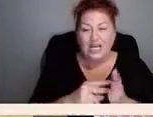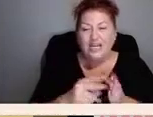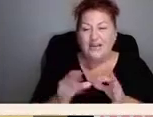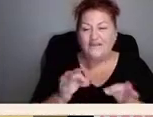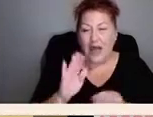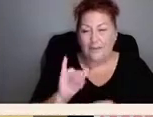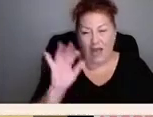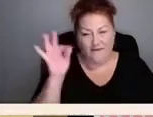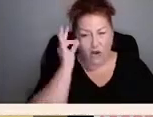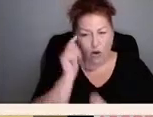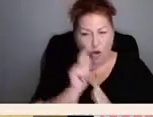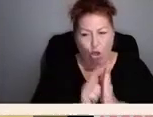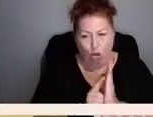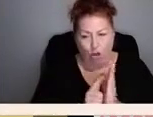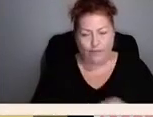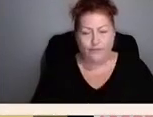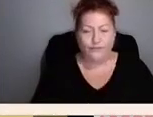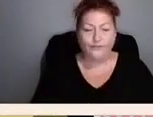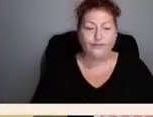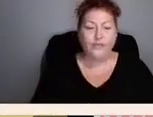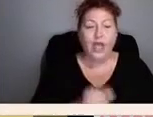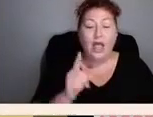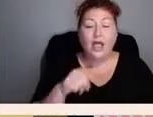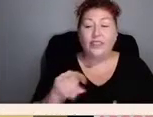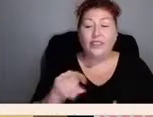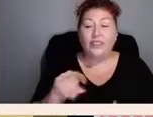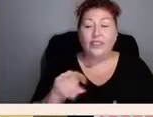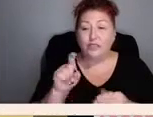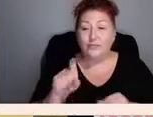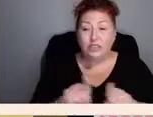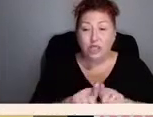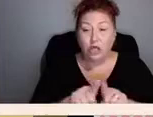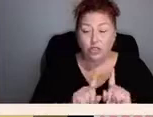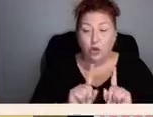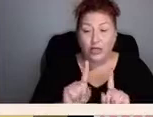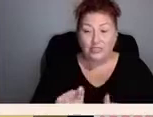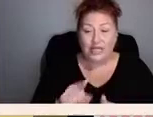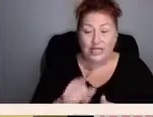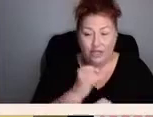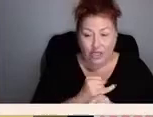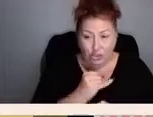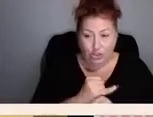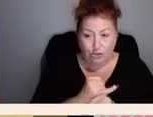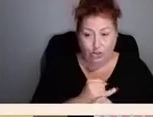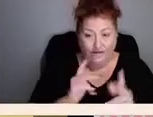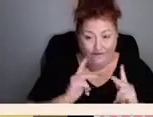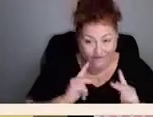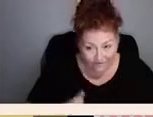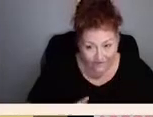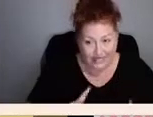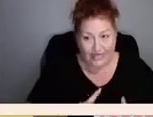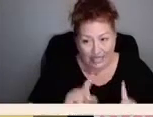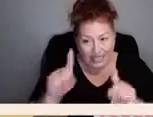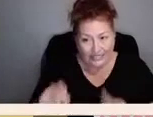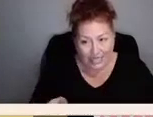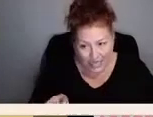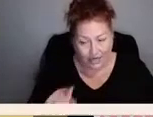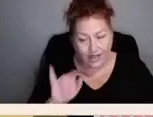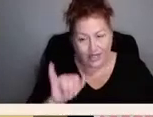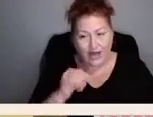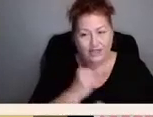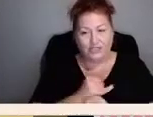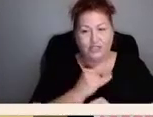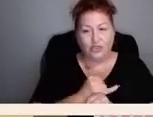law. These students must also attend the institution, physically attend the